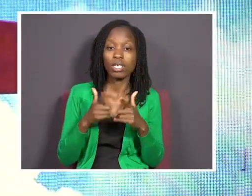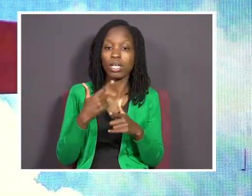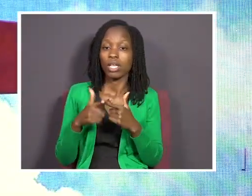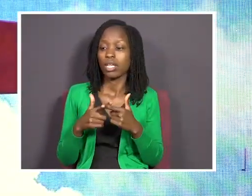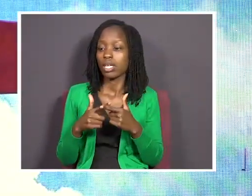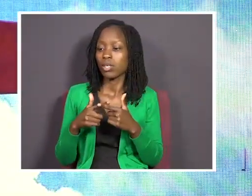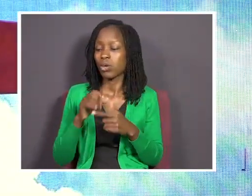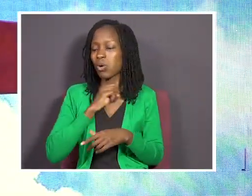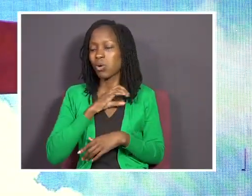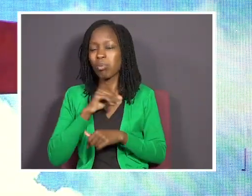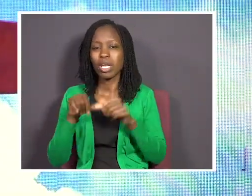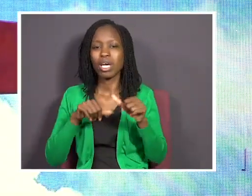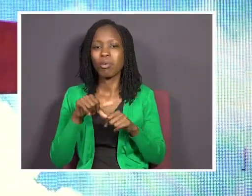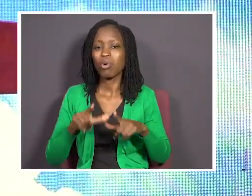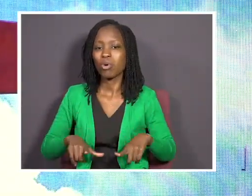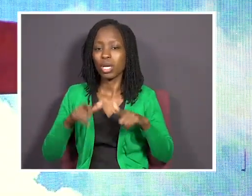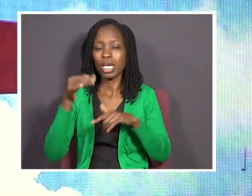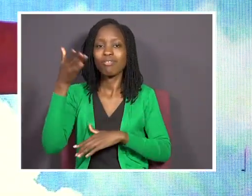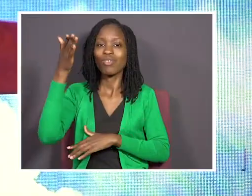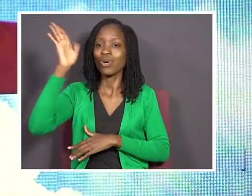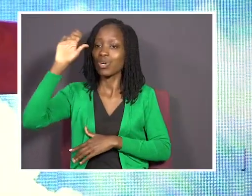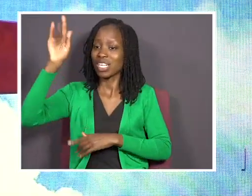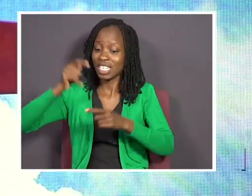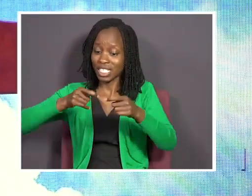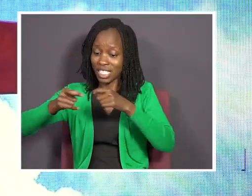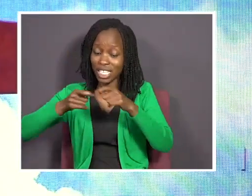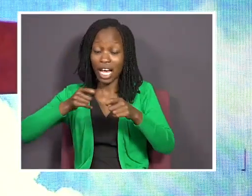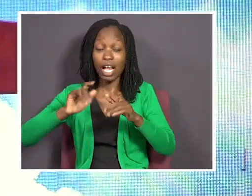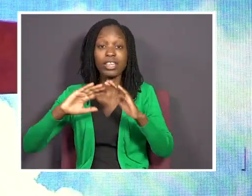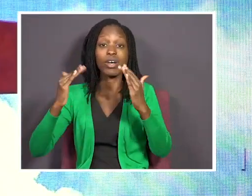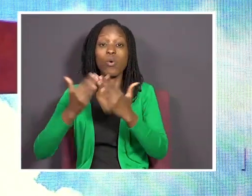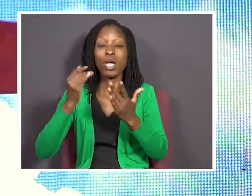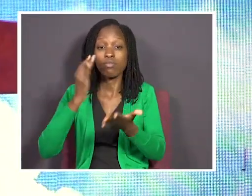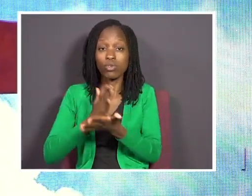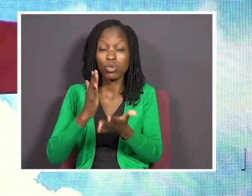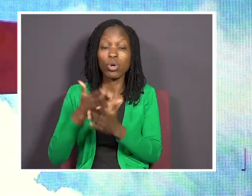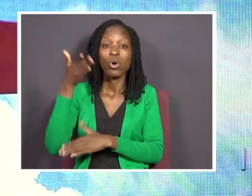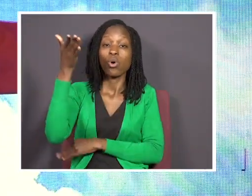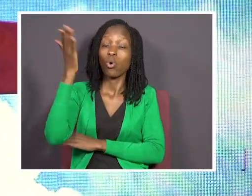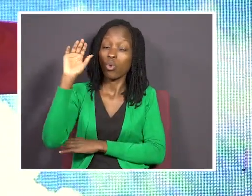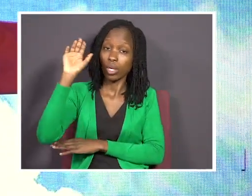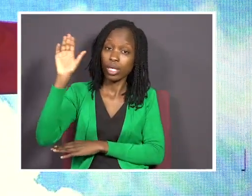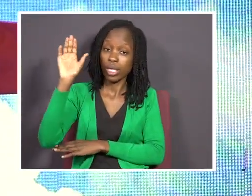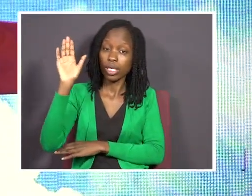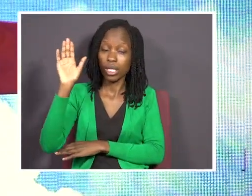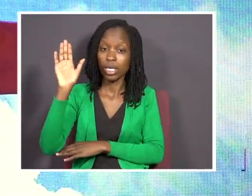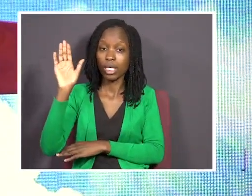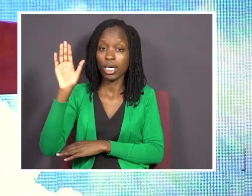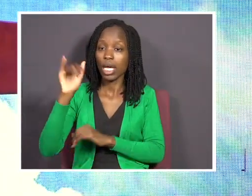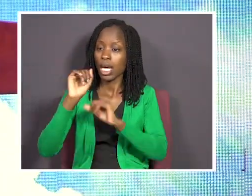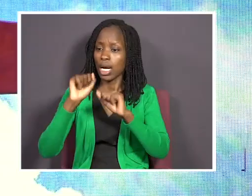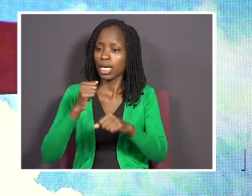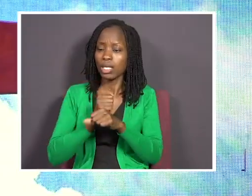about life. If God is in charge of the world, if God indeed is the one that is able to